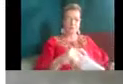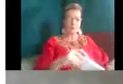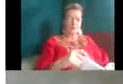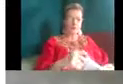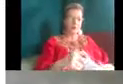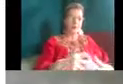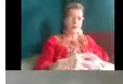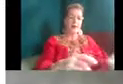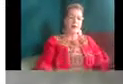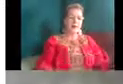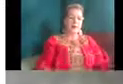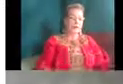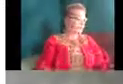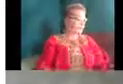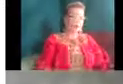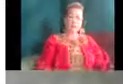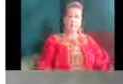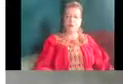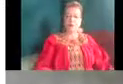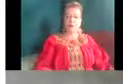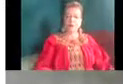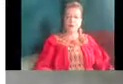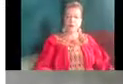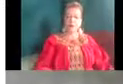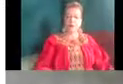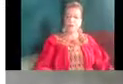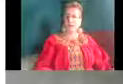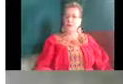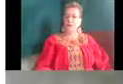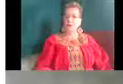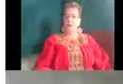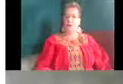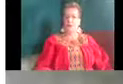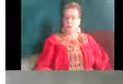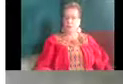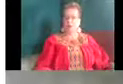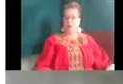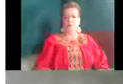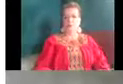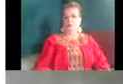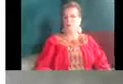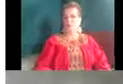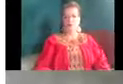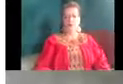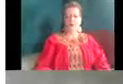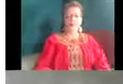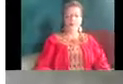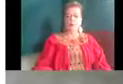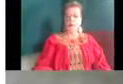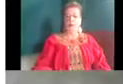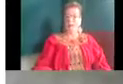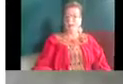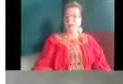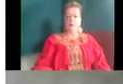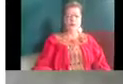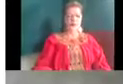and then um some of them have dual receivers so if you you put one oh you know one on the second floor